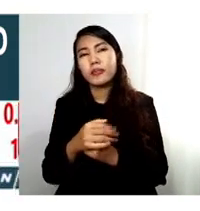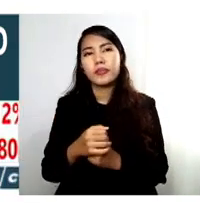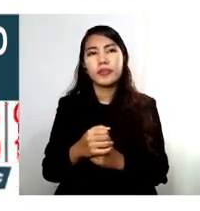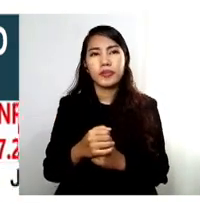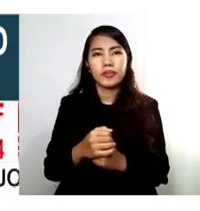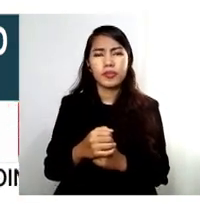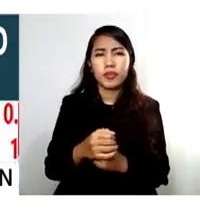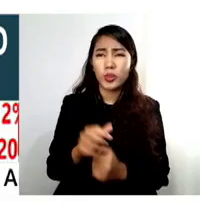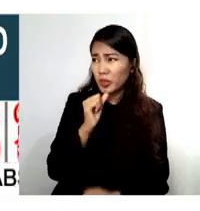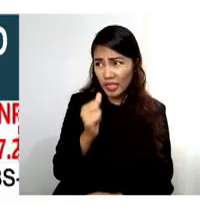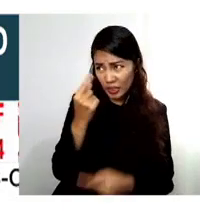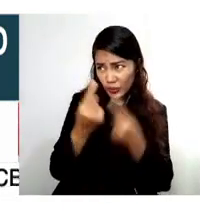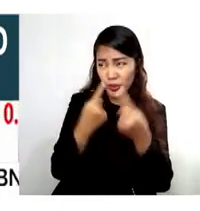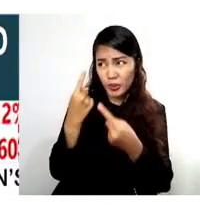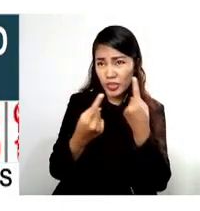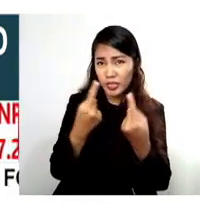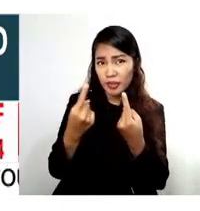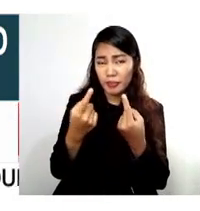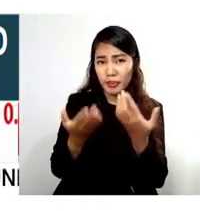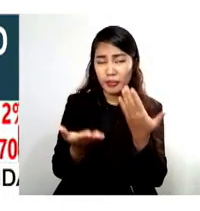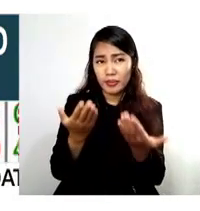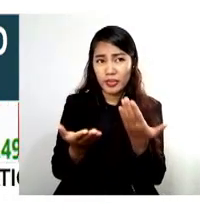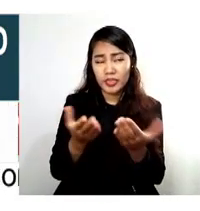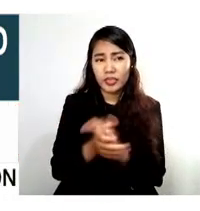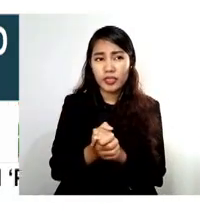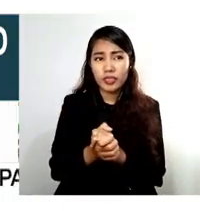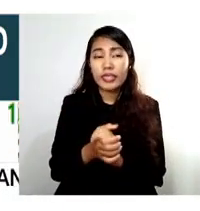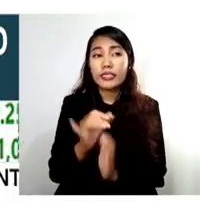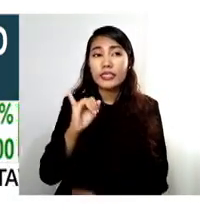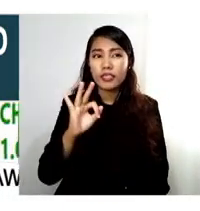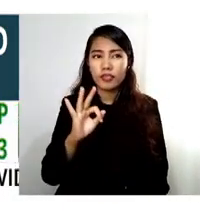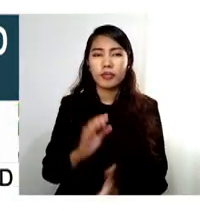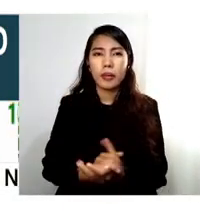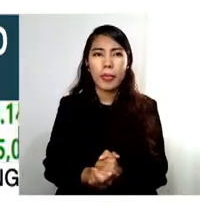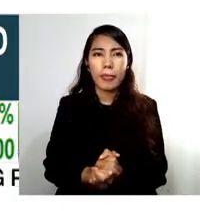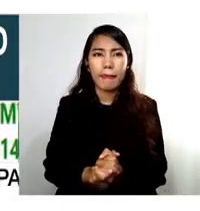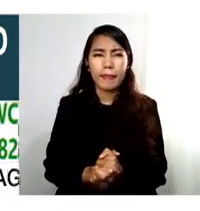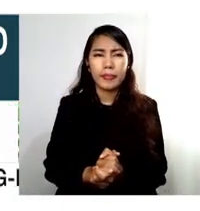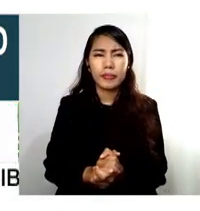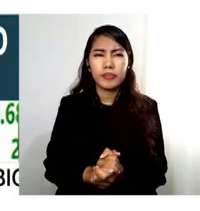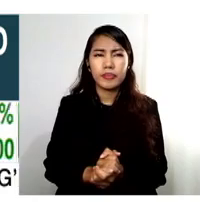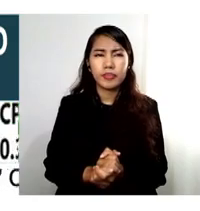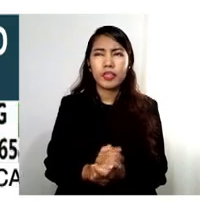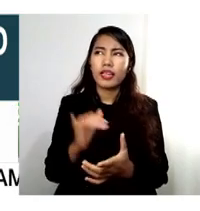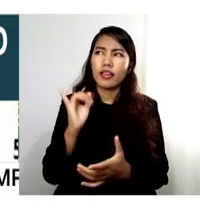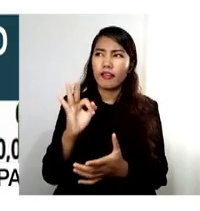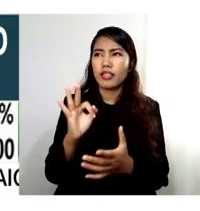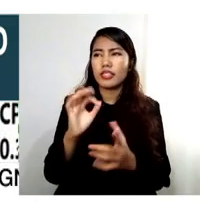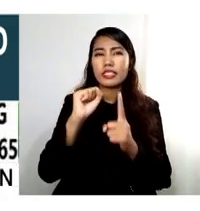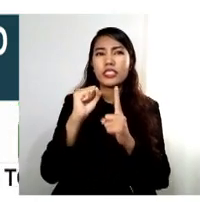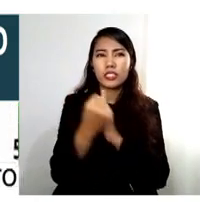Mr. Secretary, that this might put... If let's say the situation evolves into